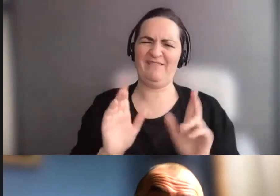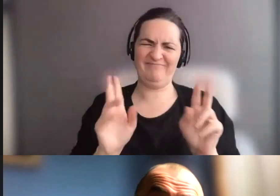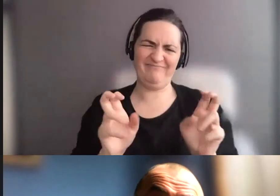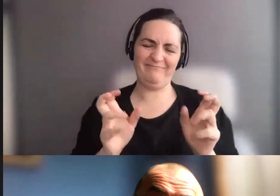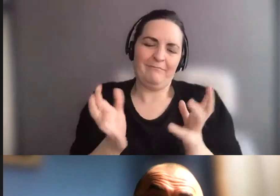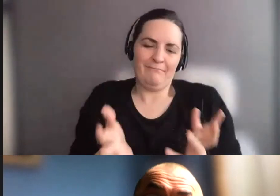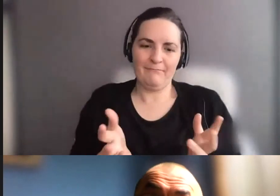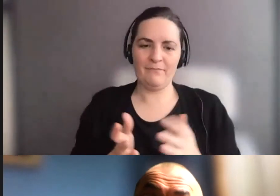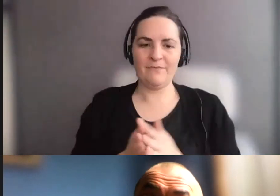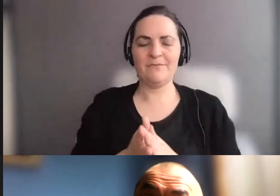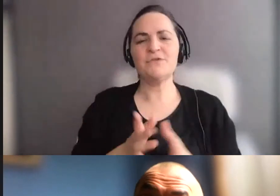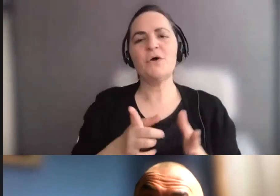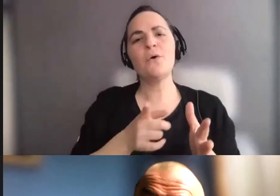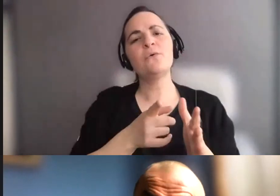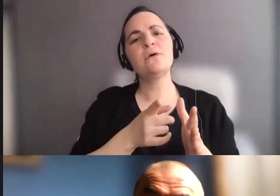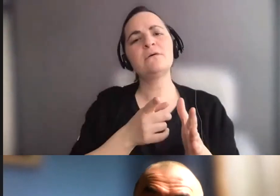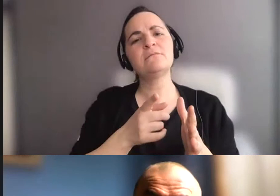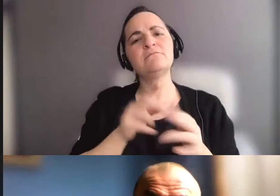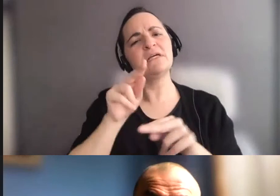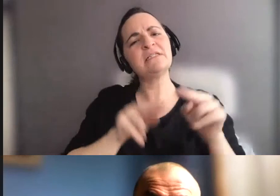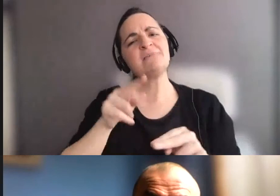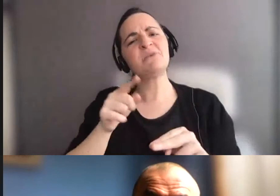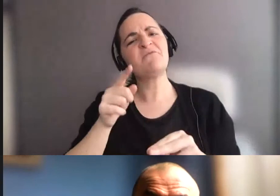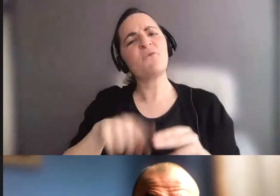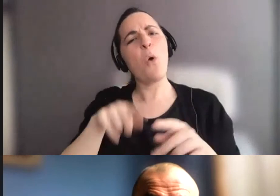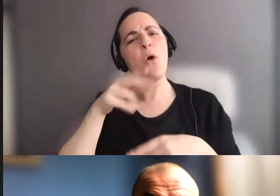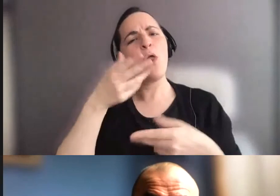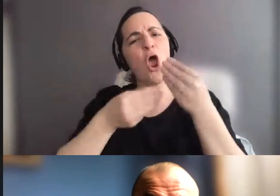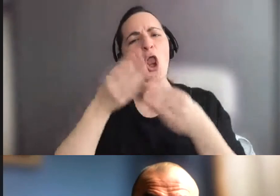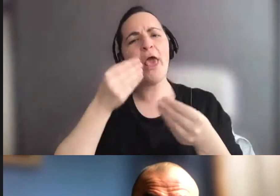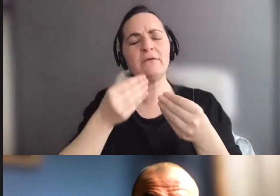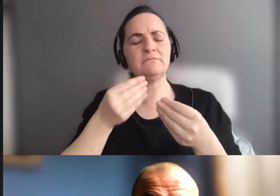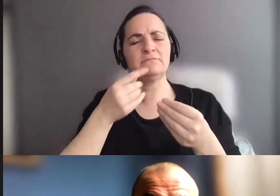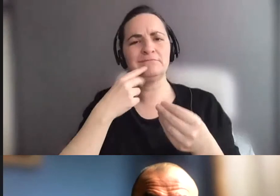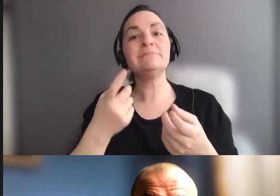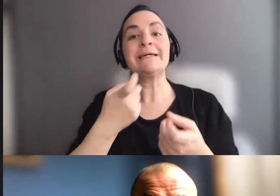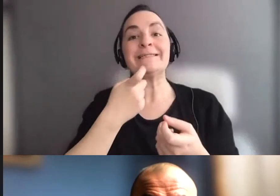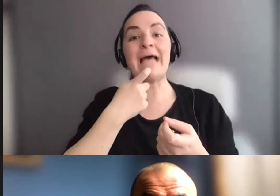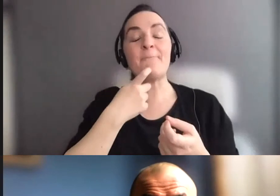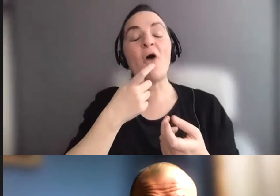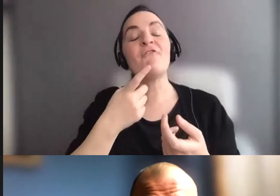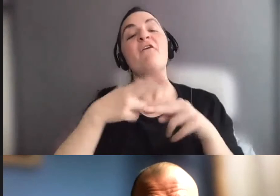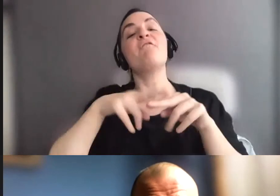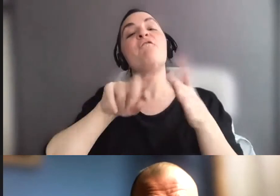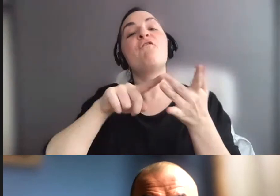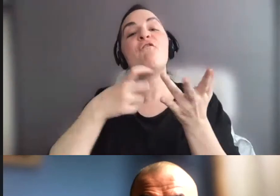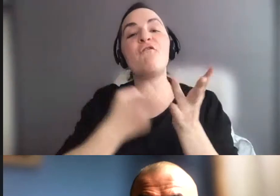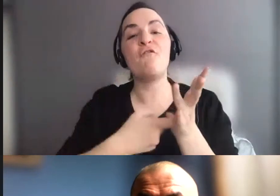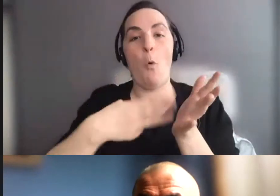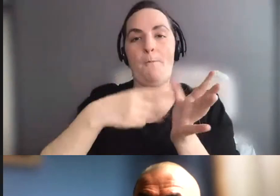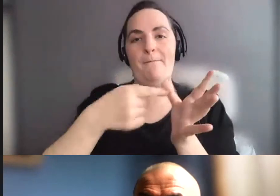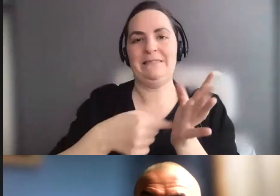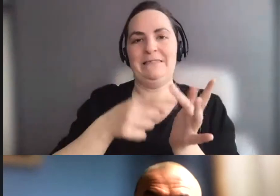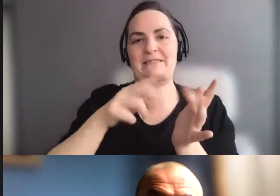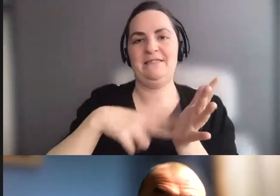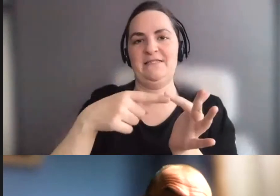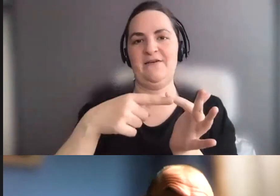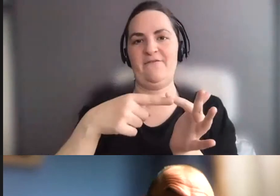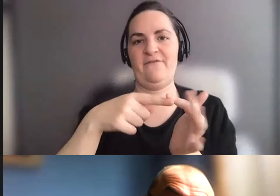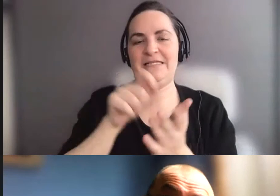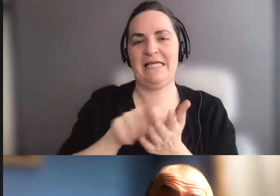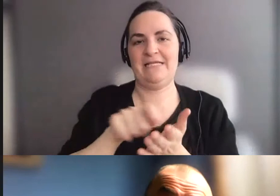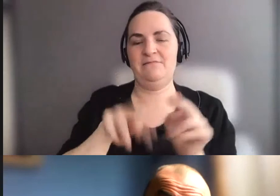is a type of formative assessment. There are two key types of assessment